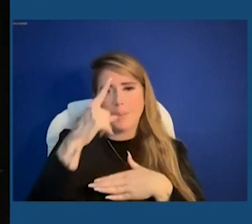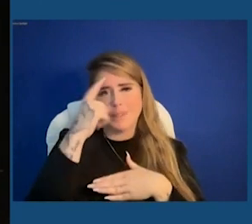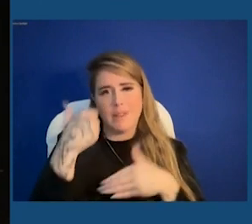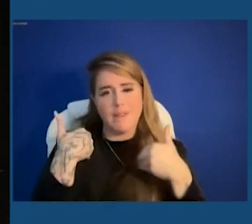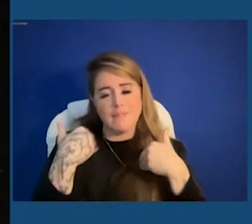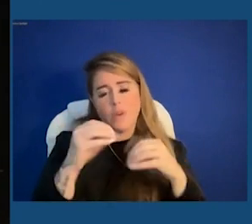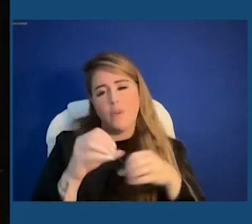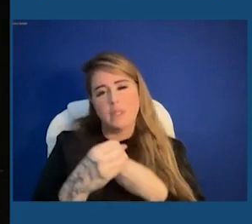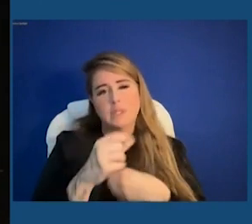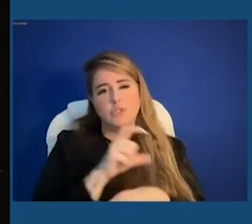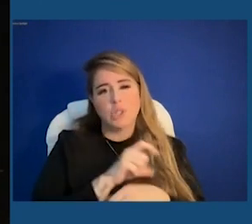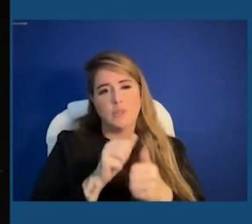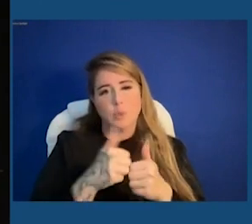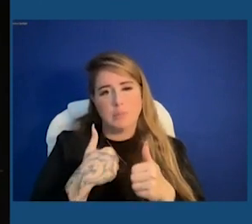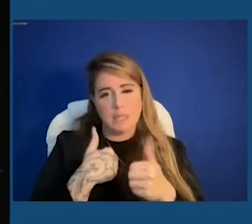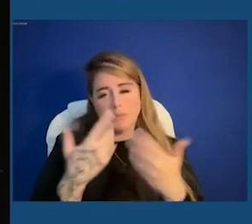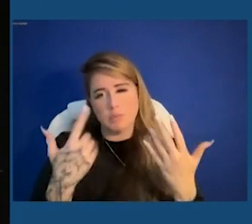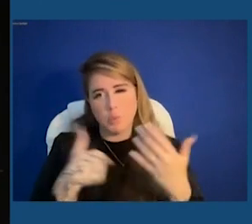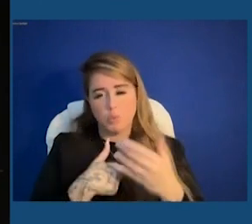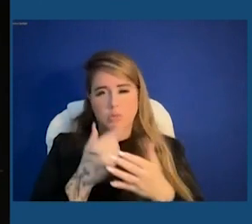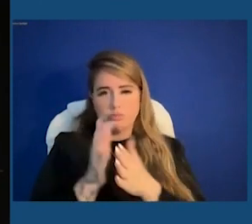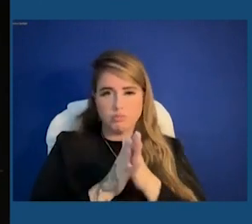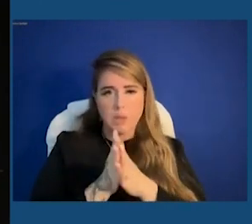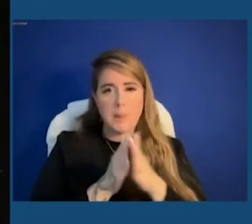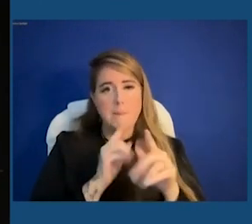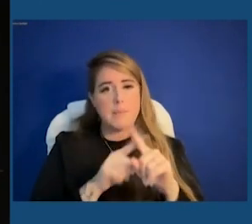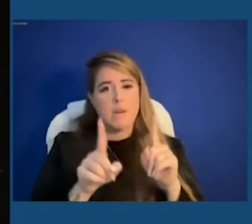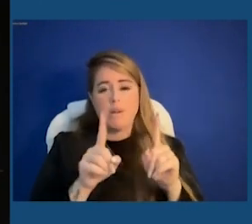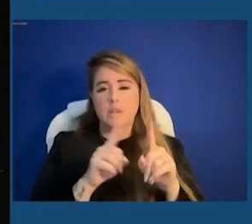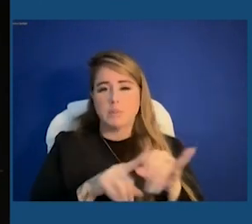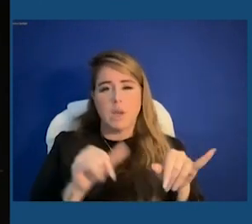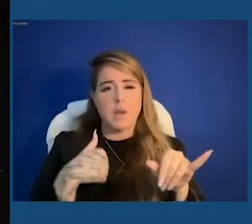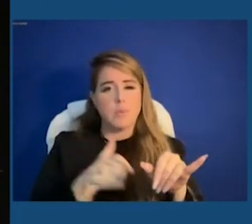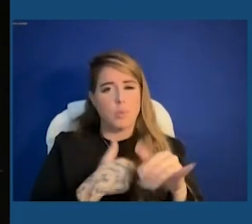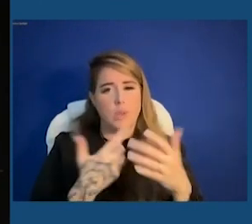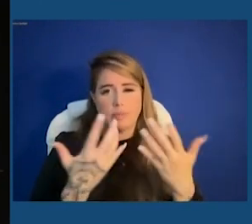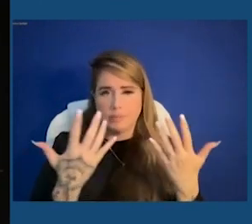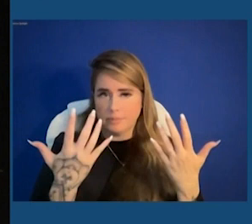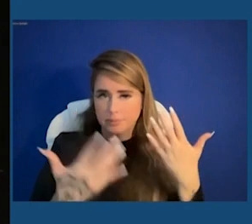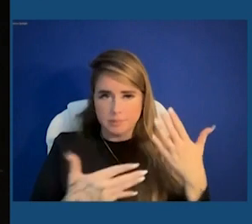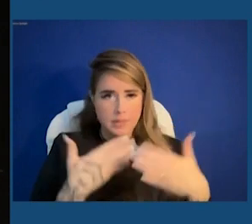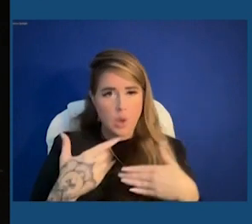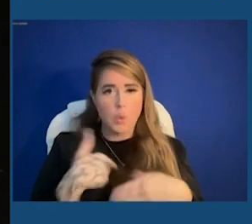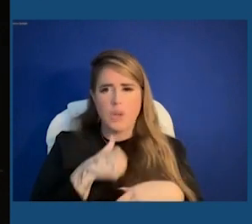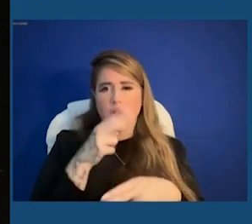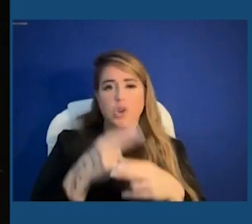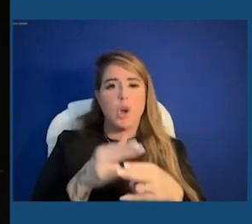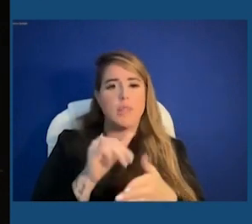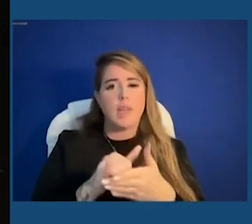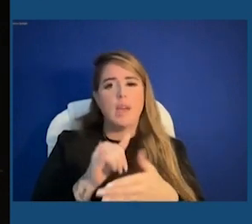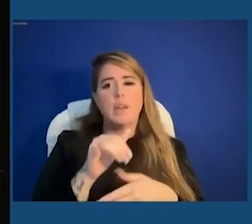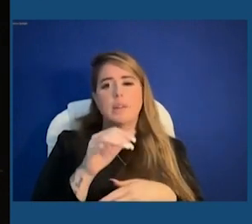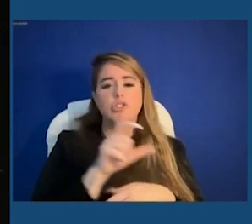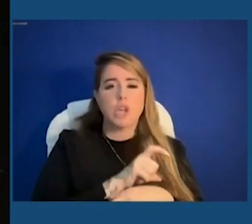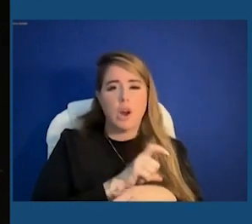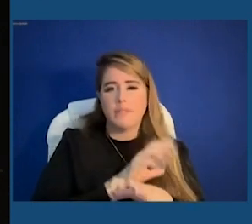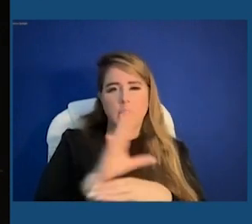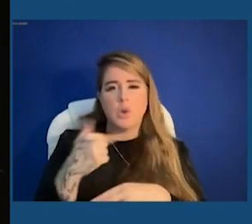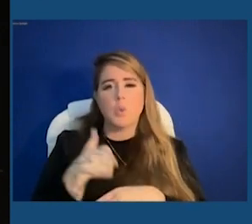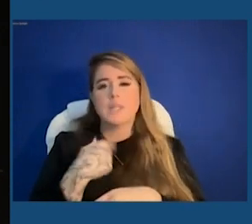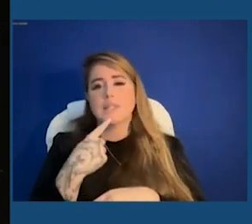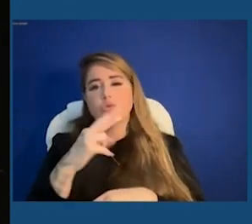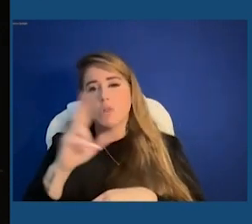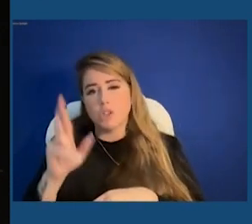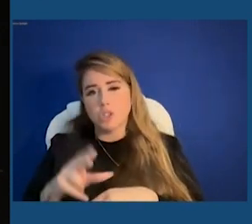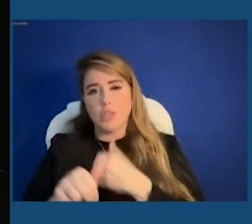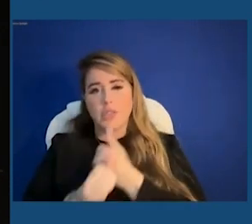so we can have some impetus, we can get things done. But we very intentionally didn't call it the Monroe County Sheriff thing, right? We didn't call it that. We called it the Rochester Threat Assessment Management Team. So